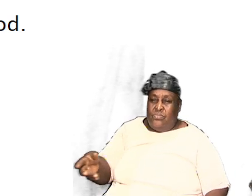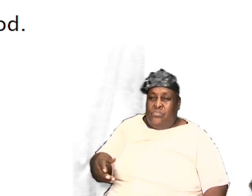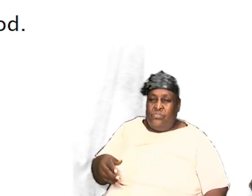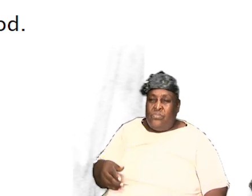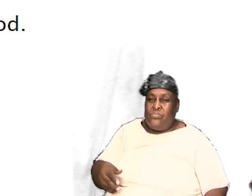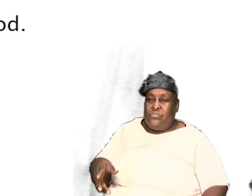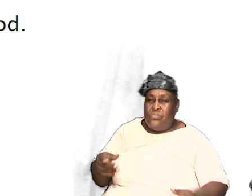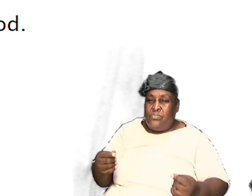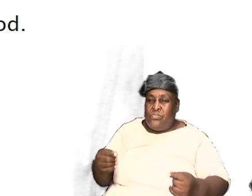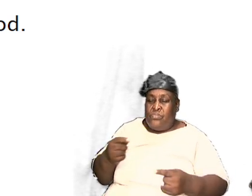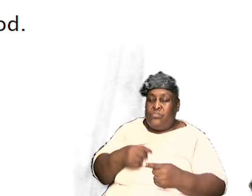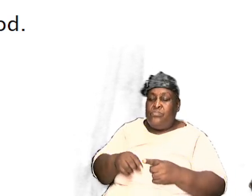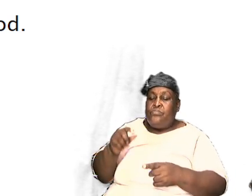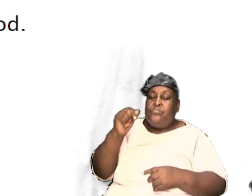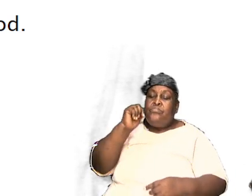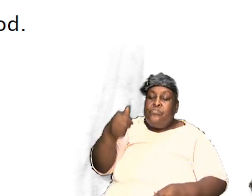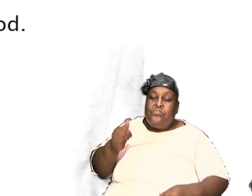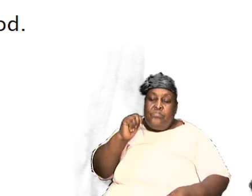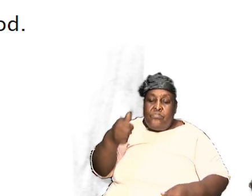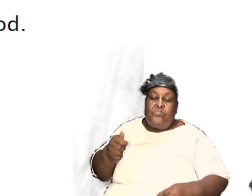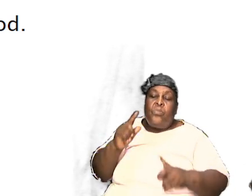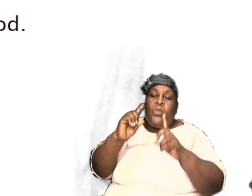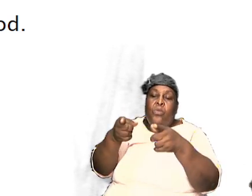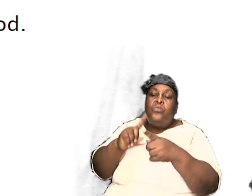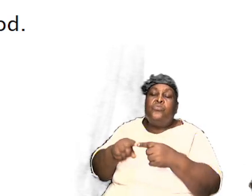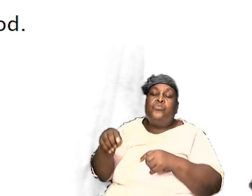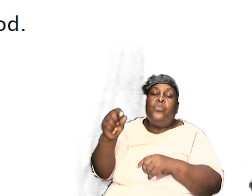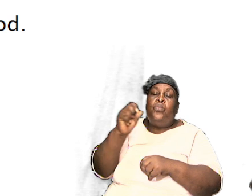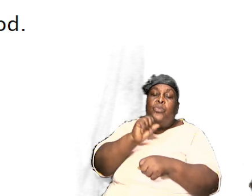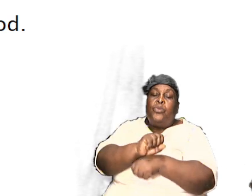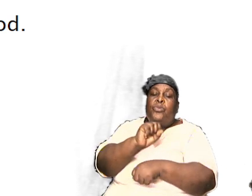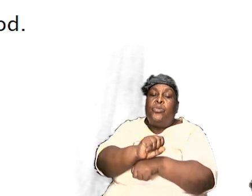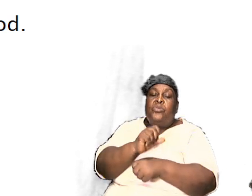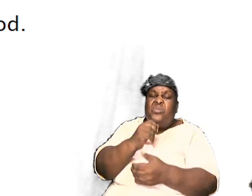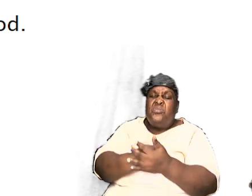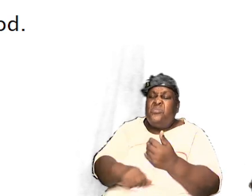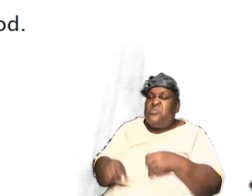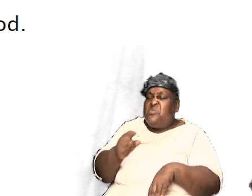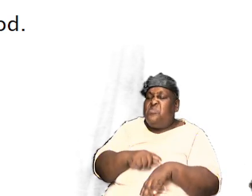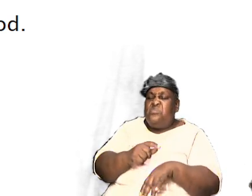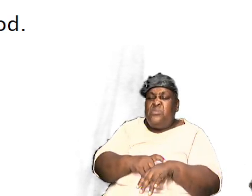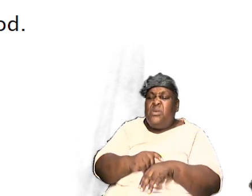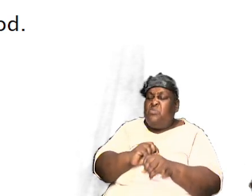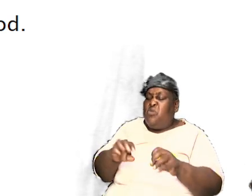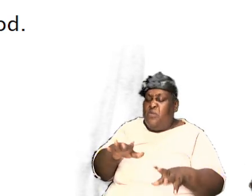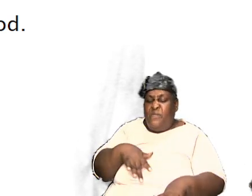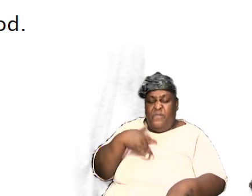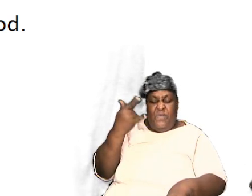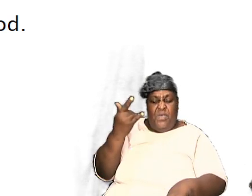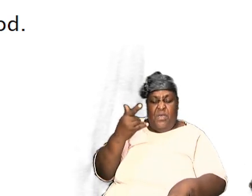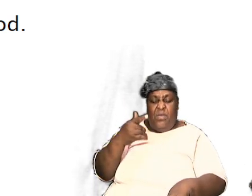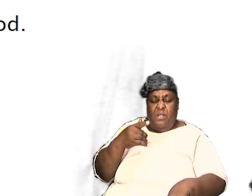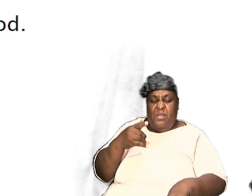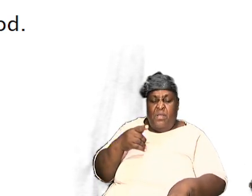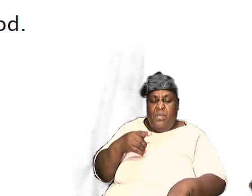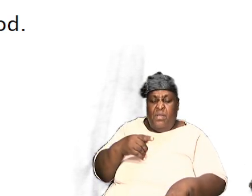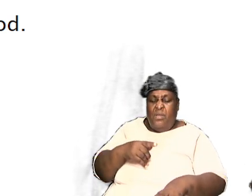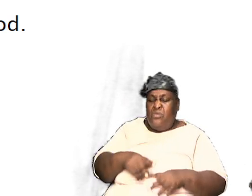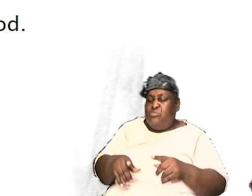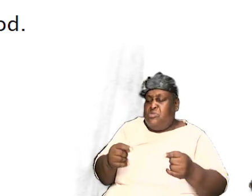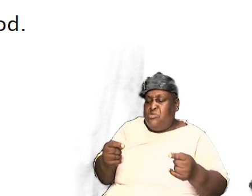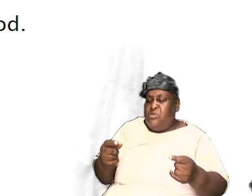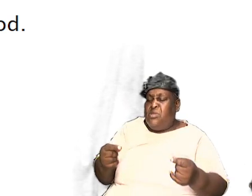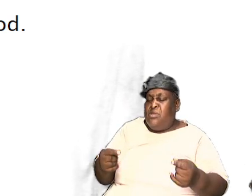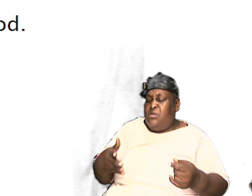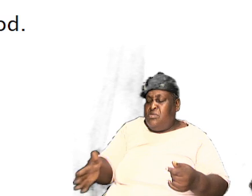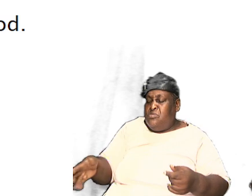daily basis is go to work. Sometimes we feel like we don't want to go to work, but because it is the thing to do,